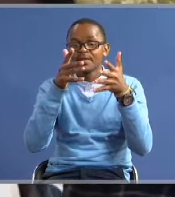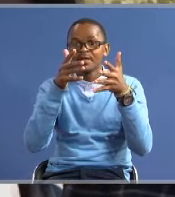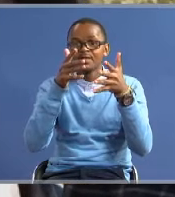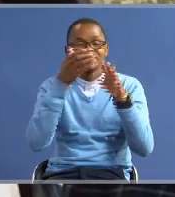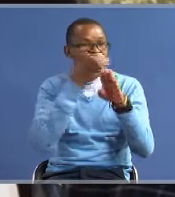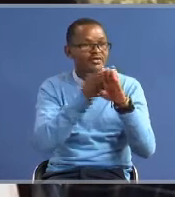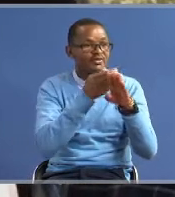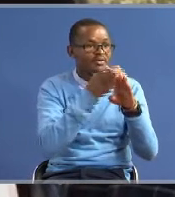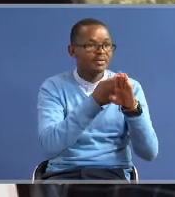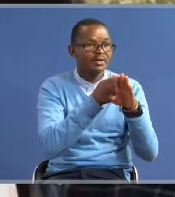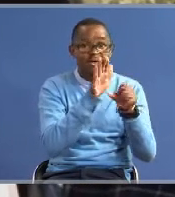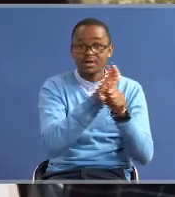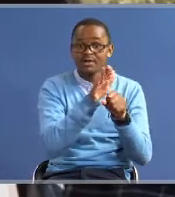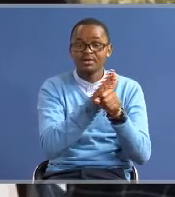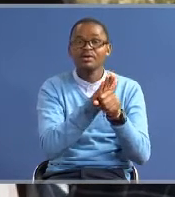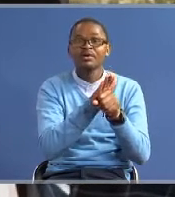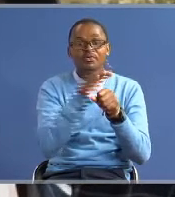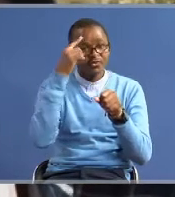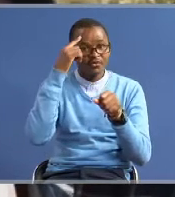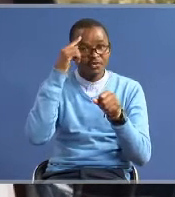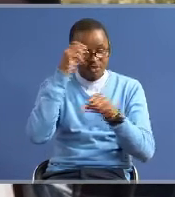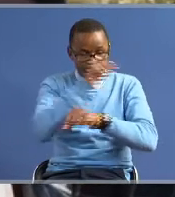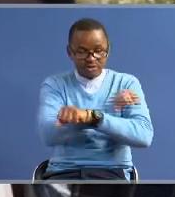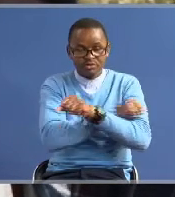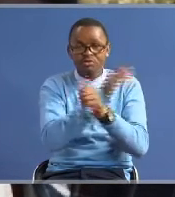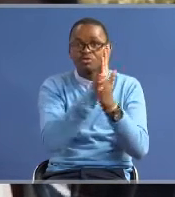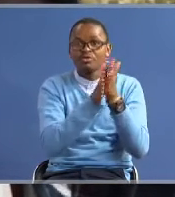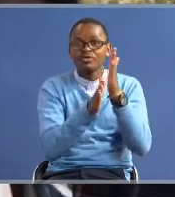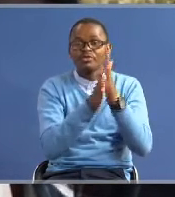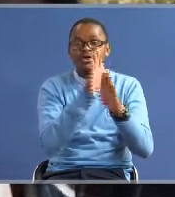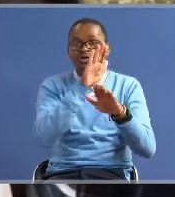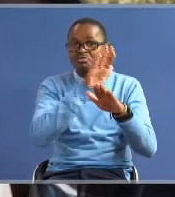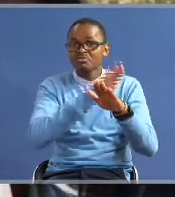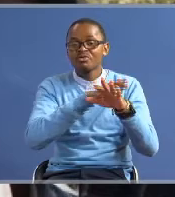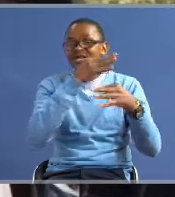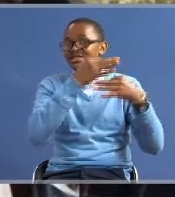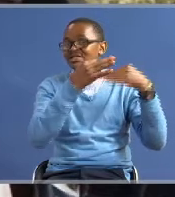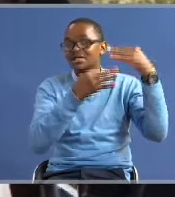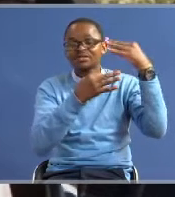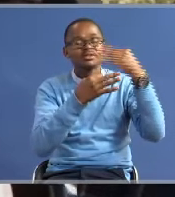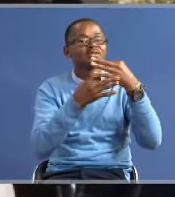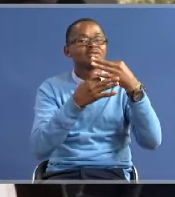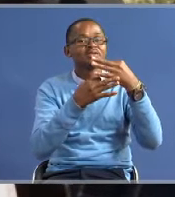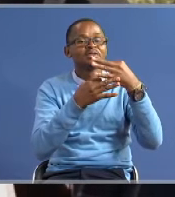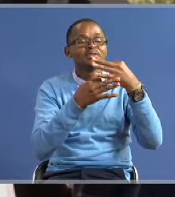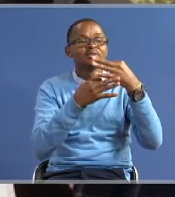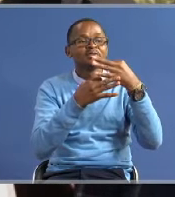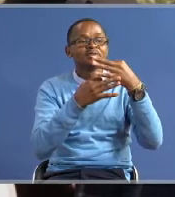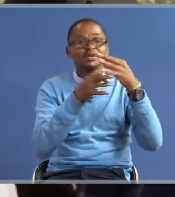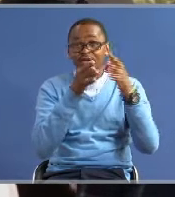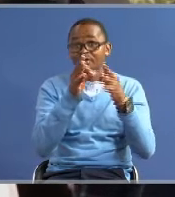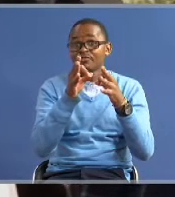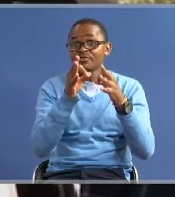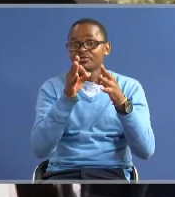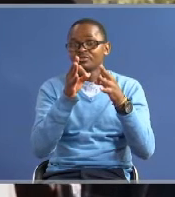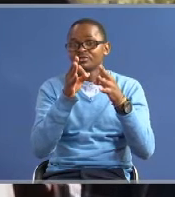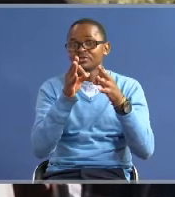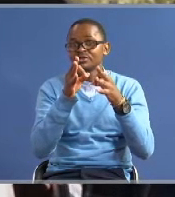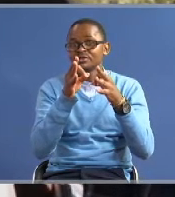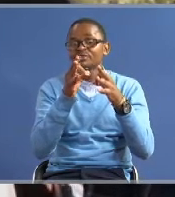difficult, especially for the schools without proper and adequate infrastructure. If you